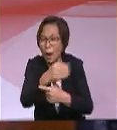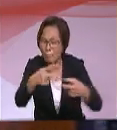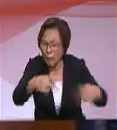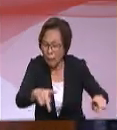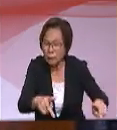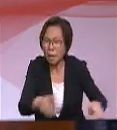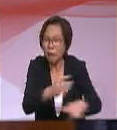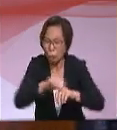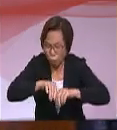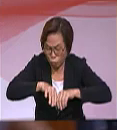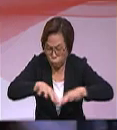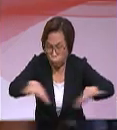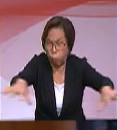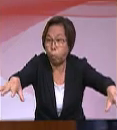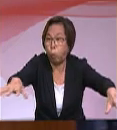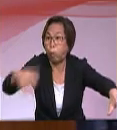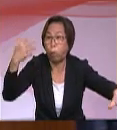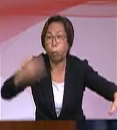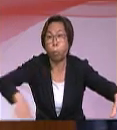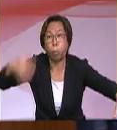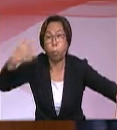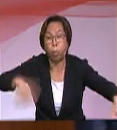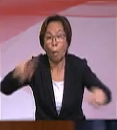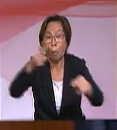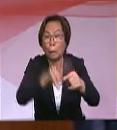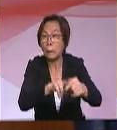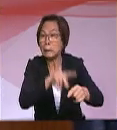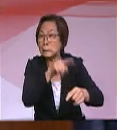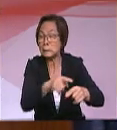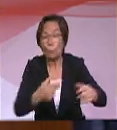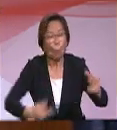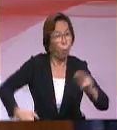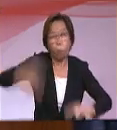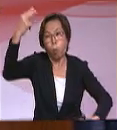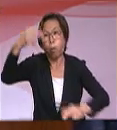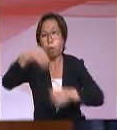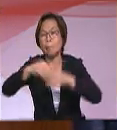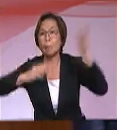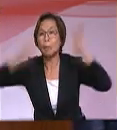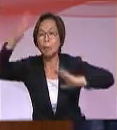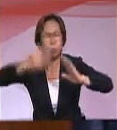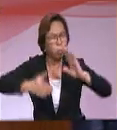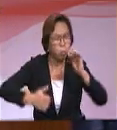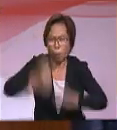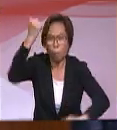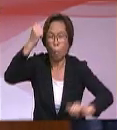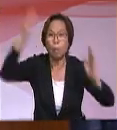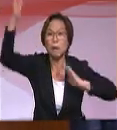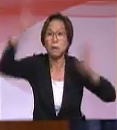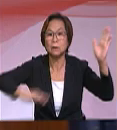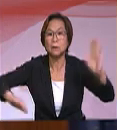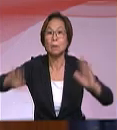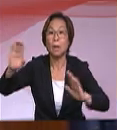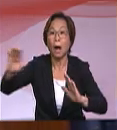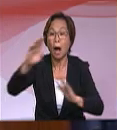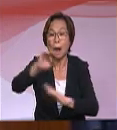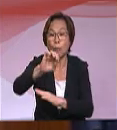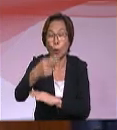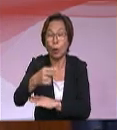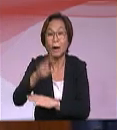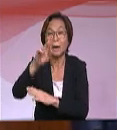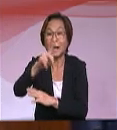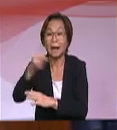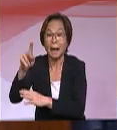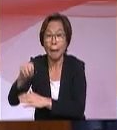with infections becoming very high in Klang District, the highest in the country, what is MOH strategy? Is there any advice to